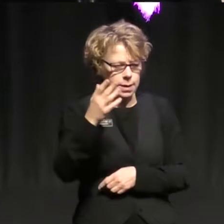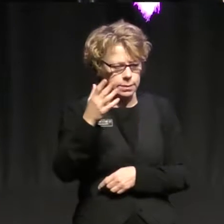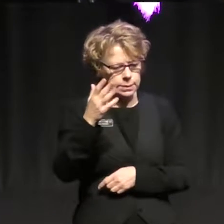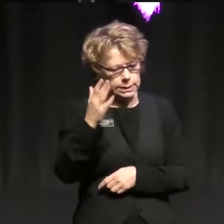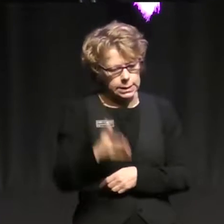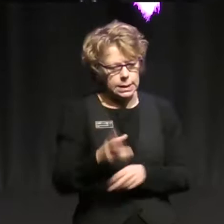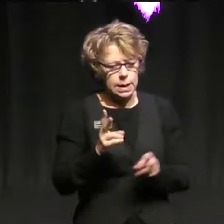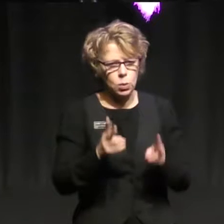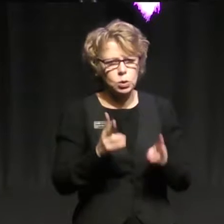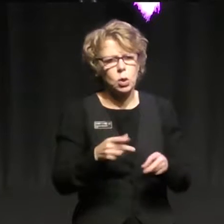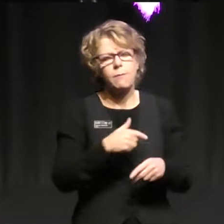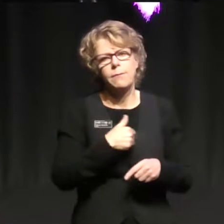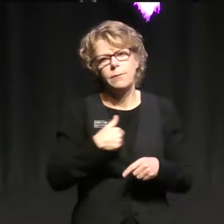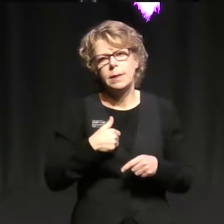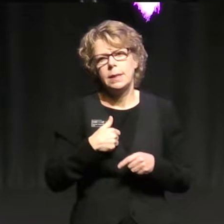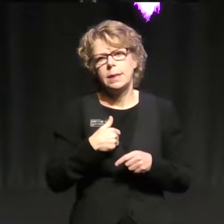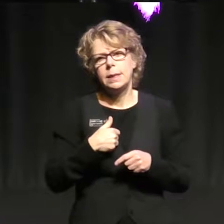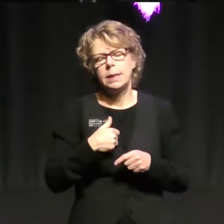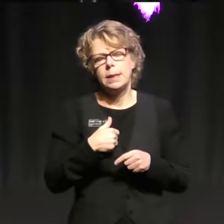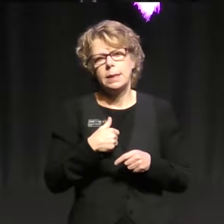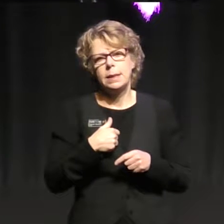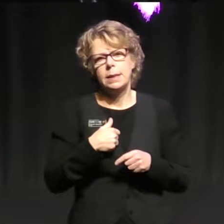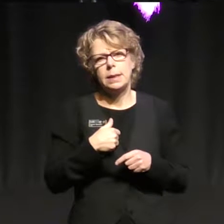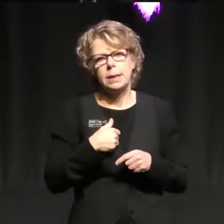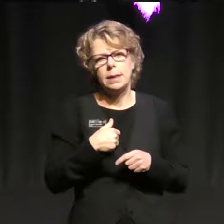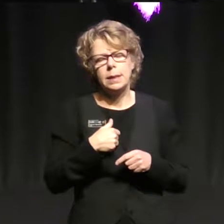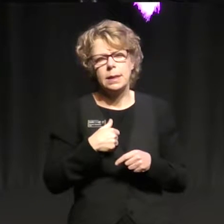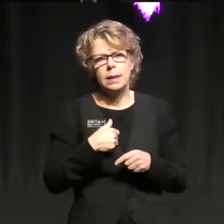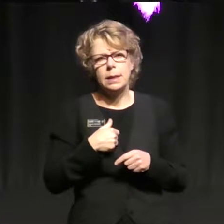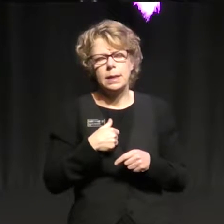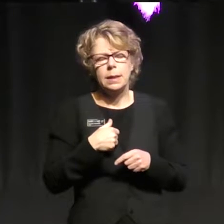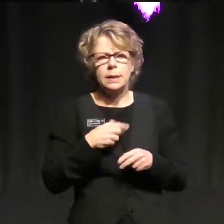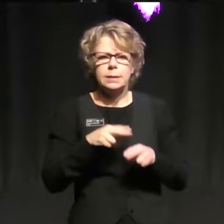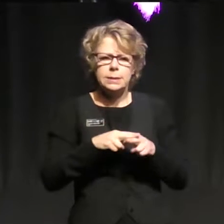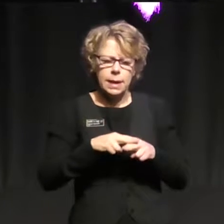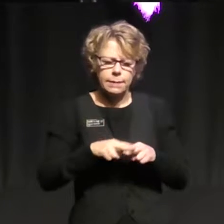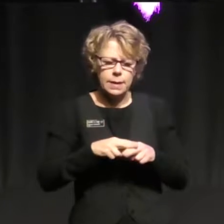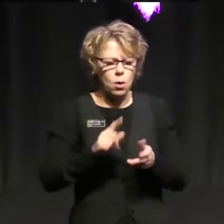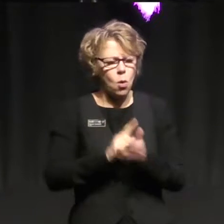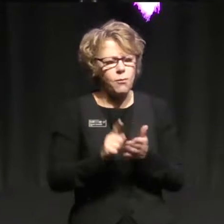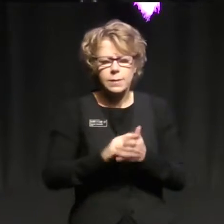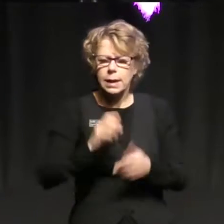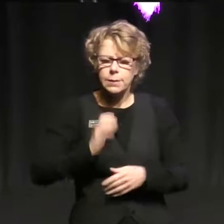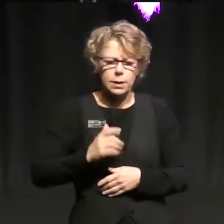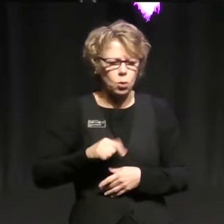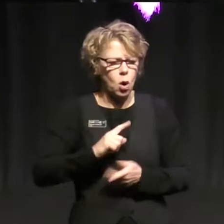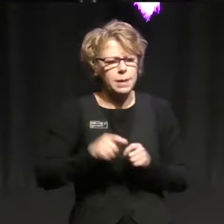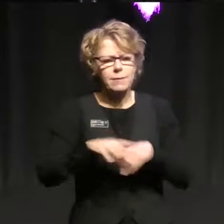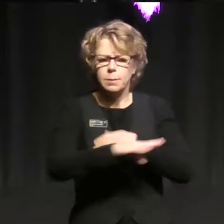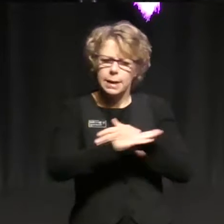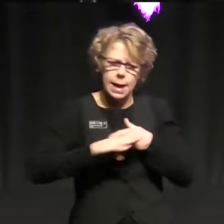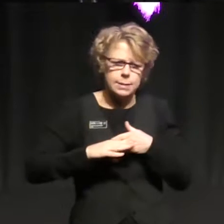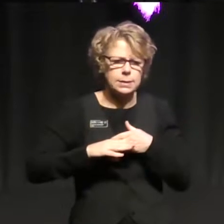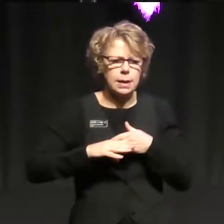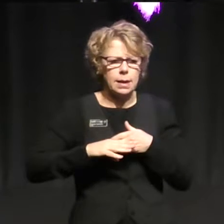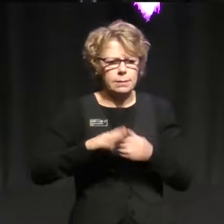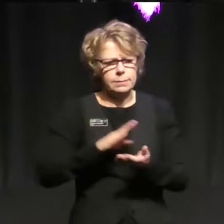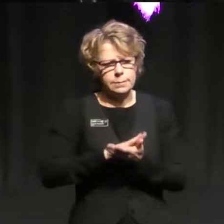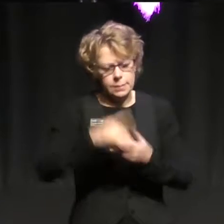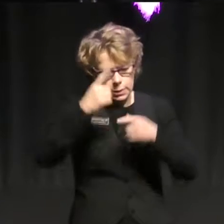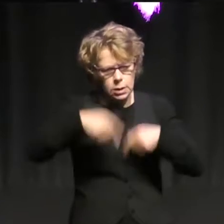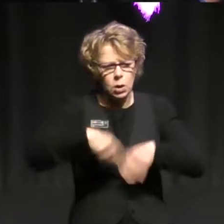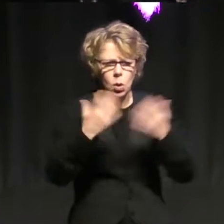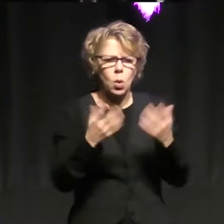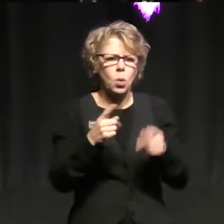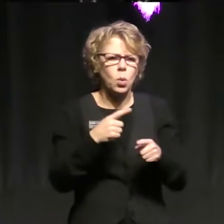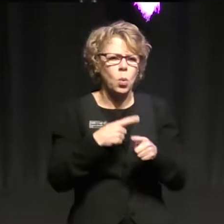women has always been restricted culturally, and the trade unions have always